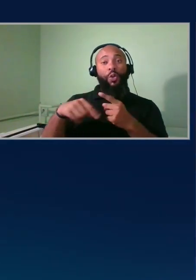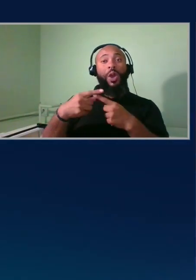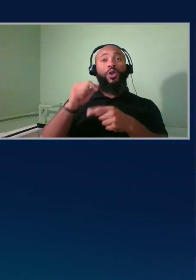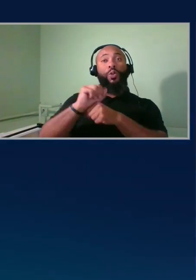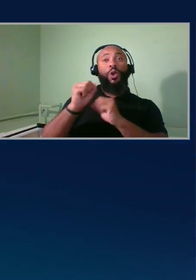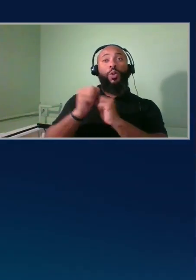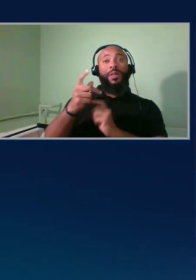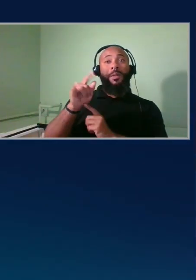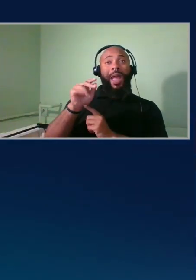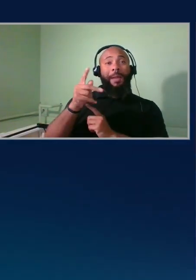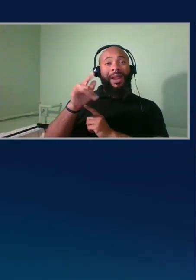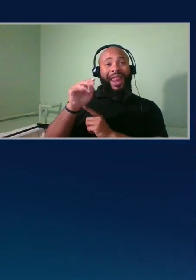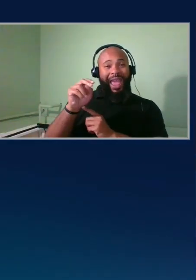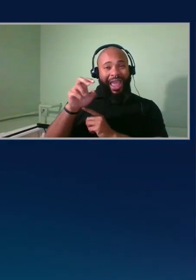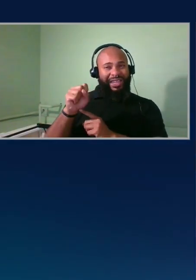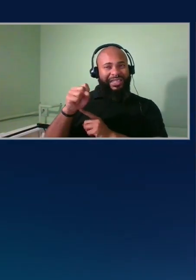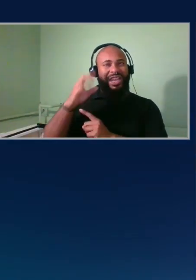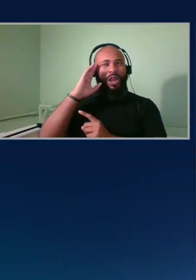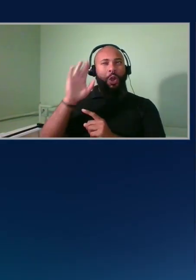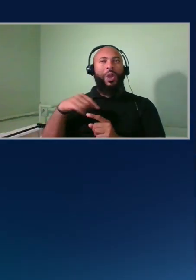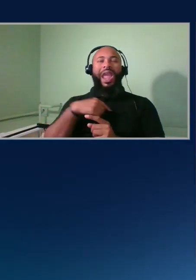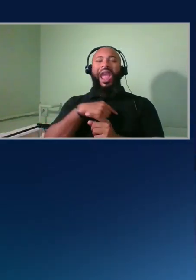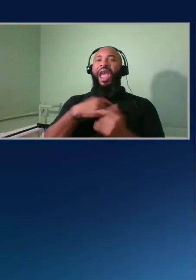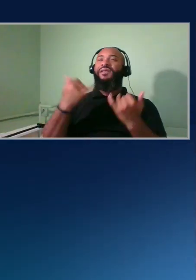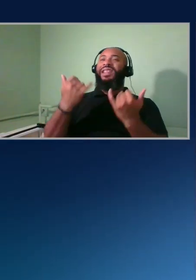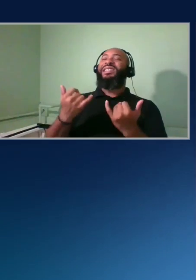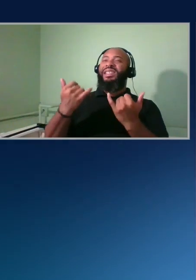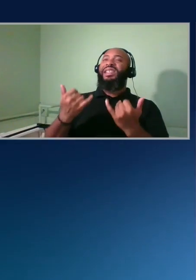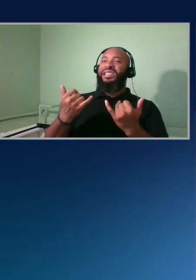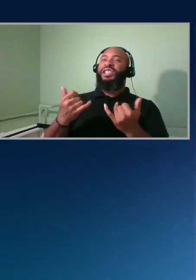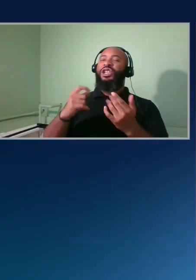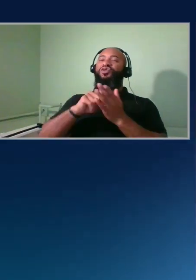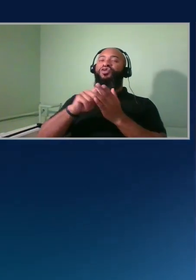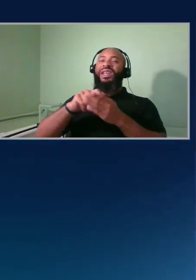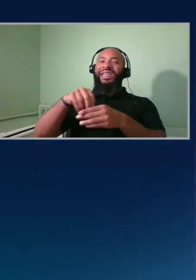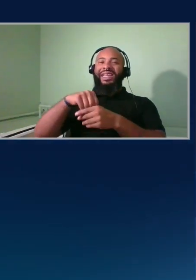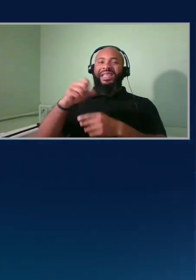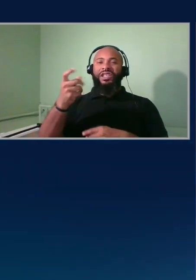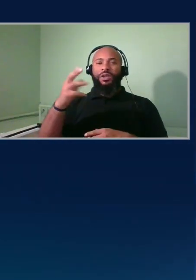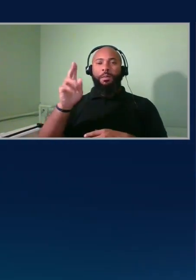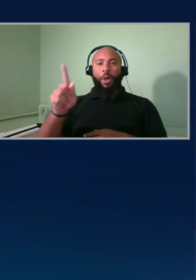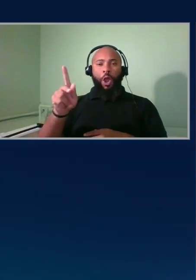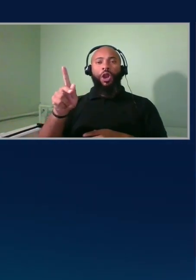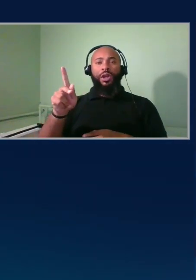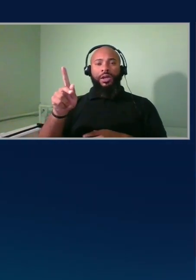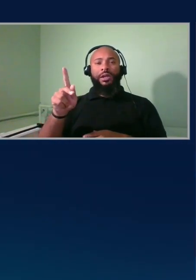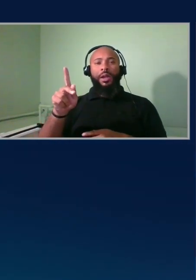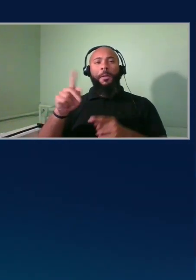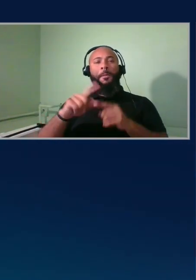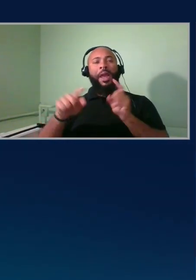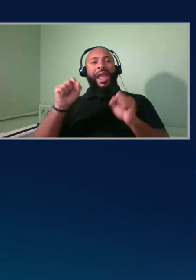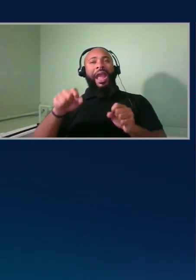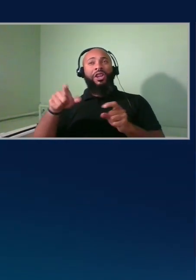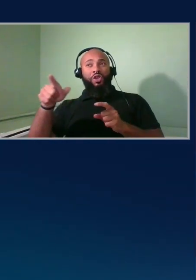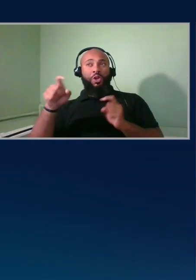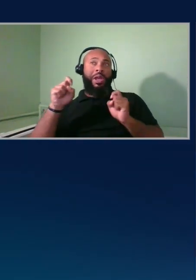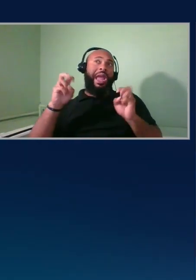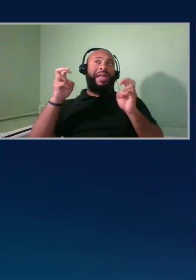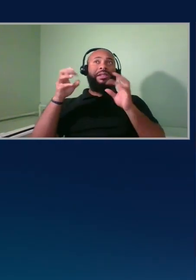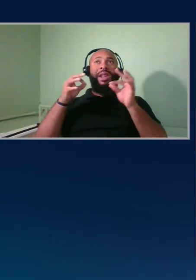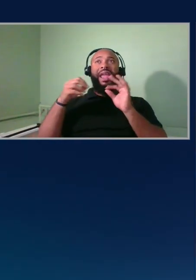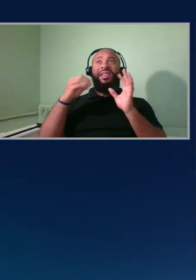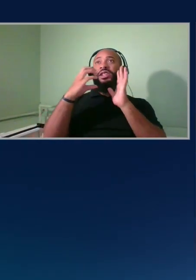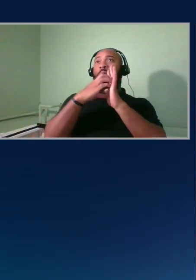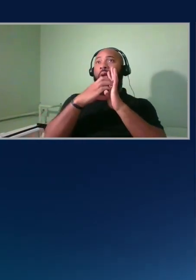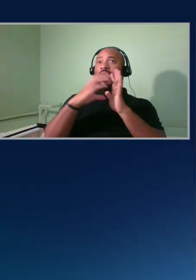existing data pipeline, written in Spark Python. Can you explain, like, this block of code, what it's doing? Is that a